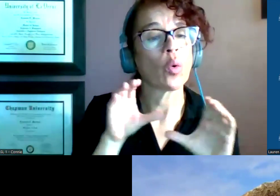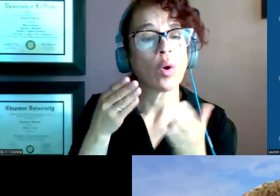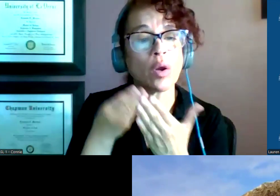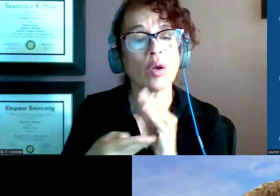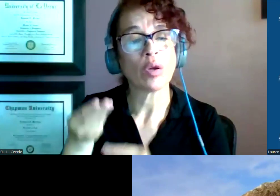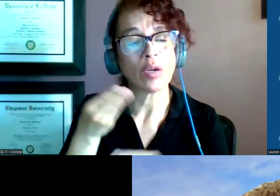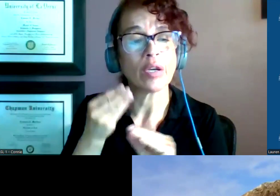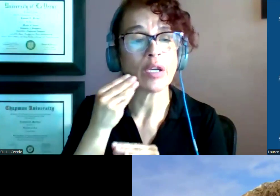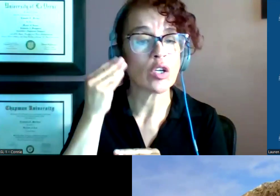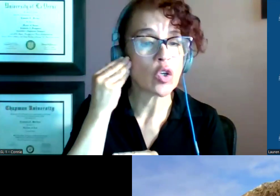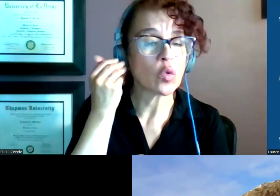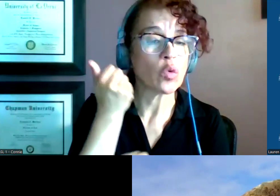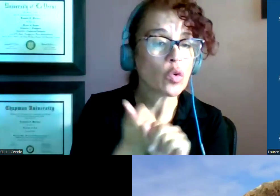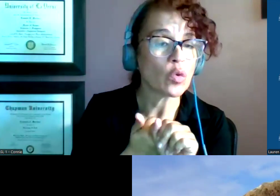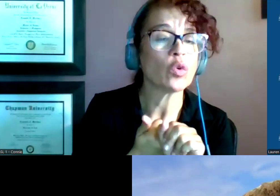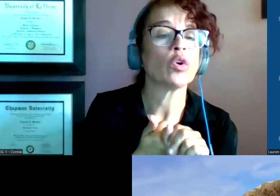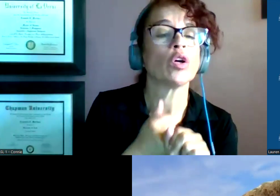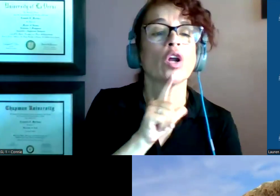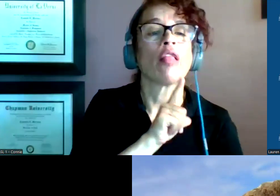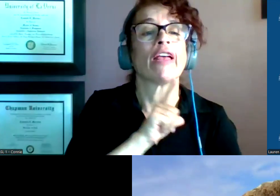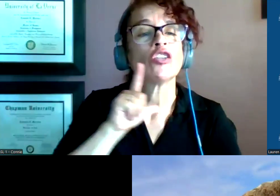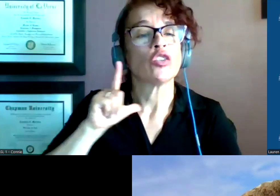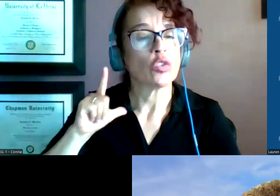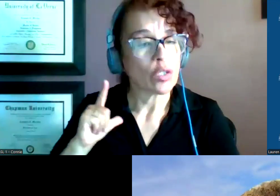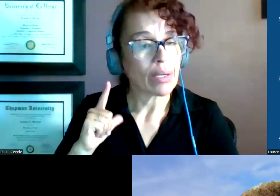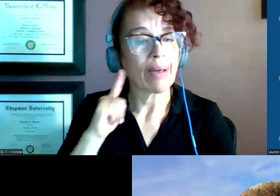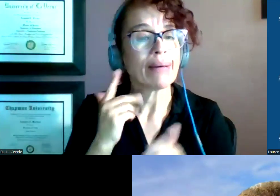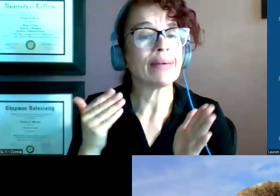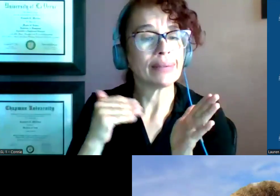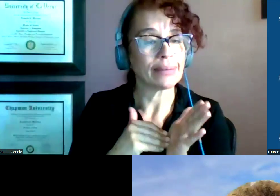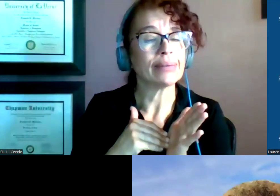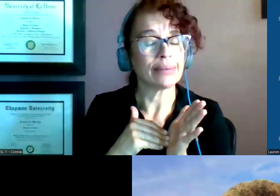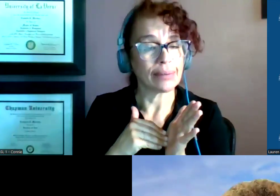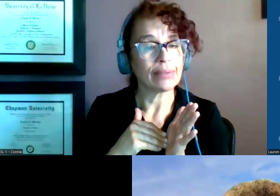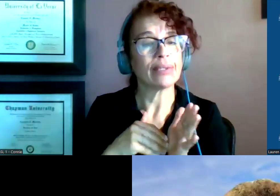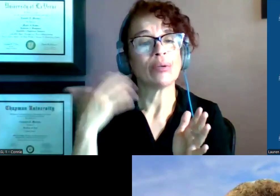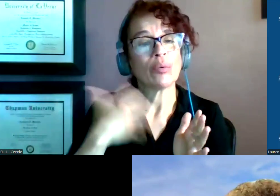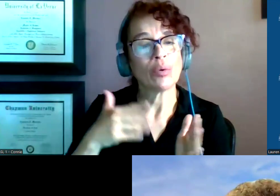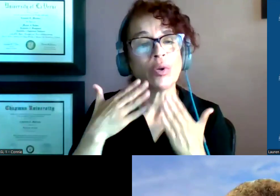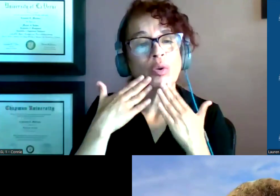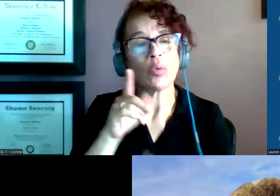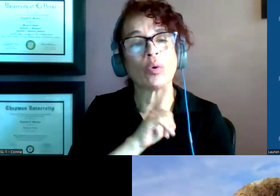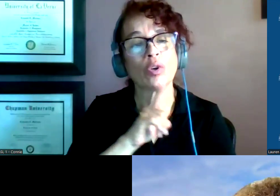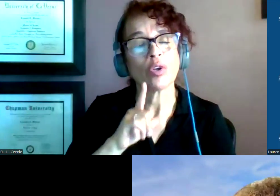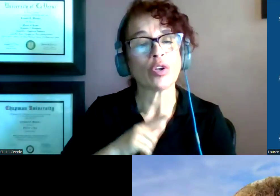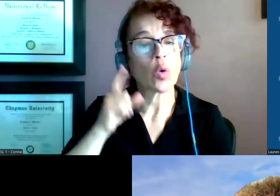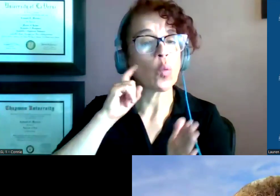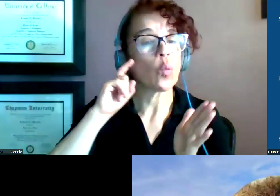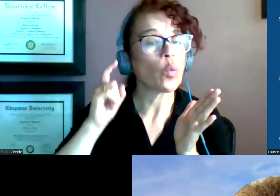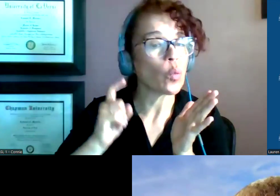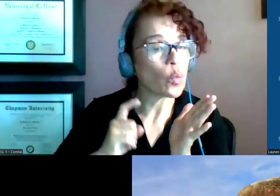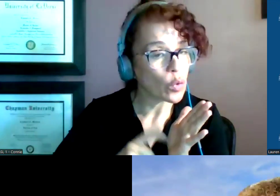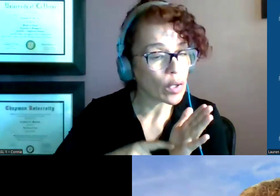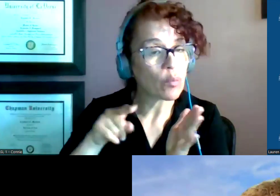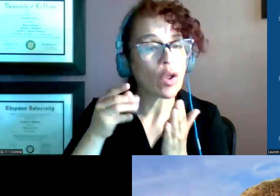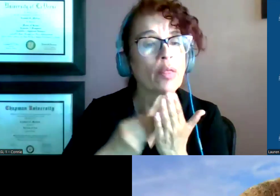requests for HomeSafe and HDAP in front of the legislature. So again, we are really thankful that the legislature recognizes the dire need for